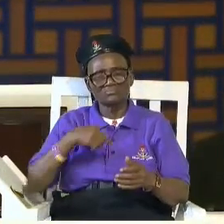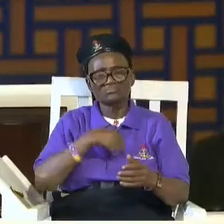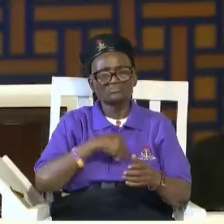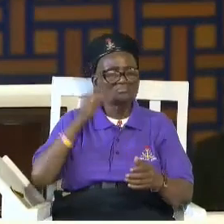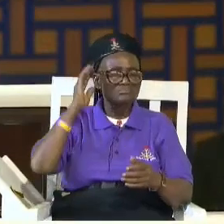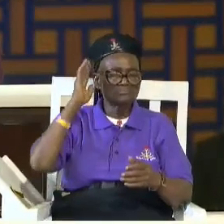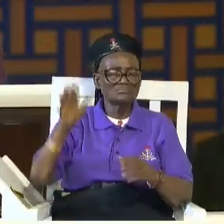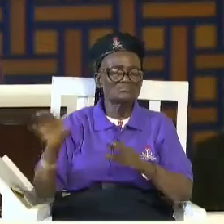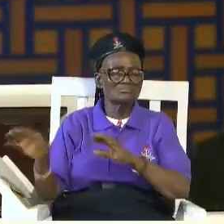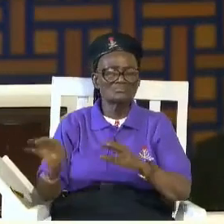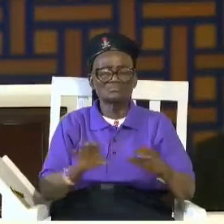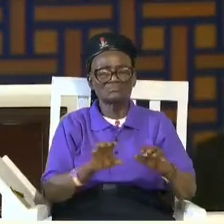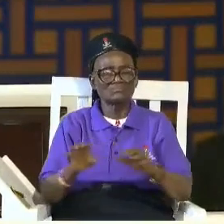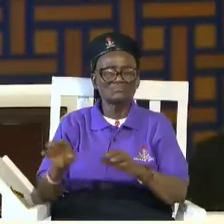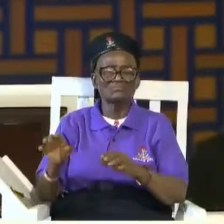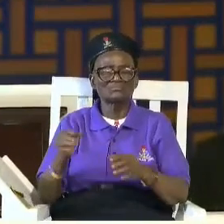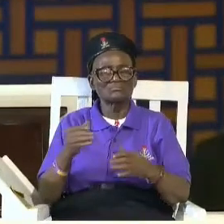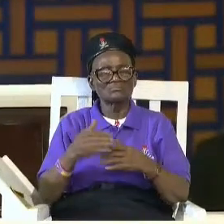After that,